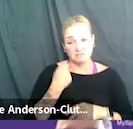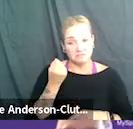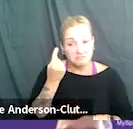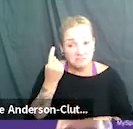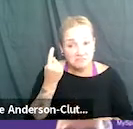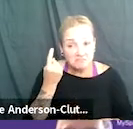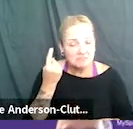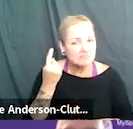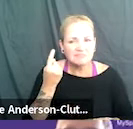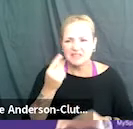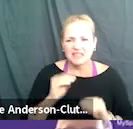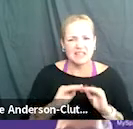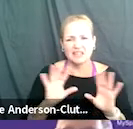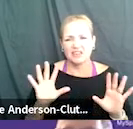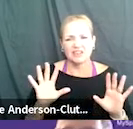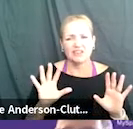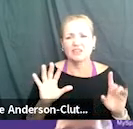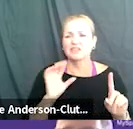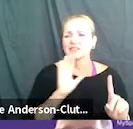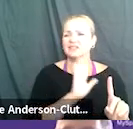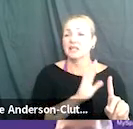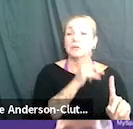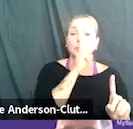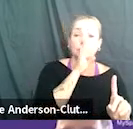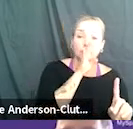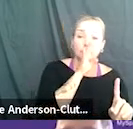Okay, so moving along.